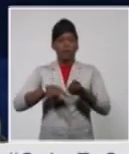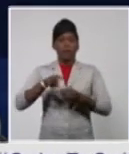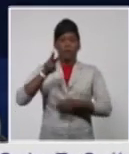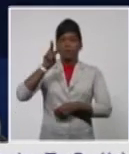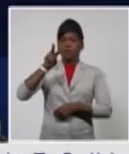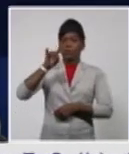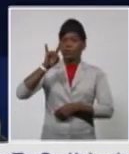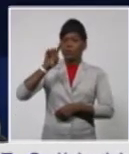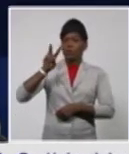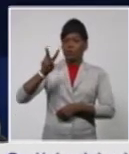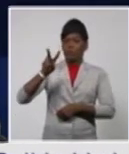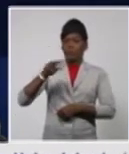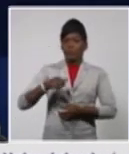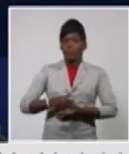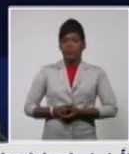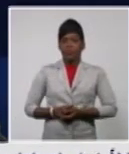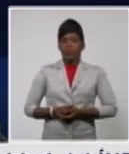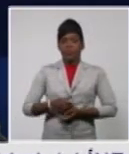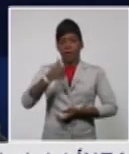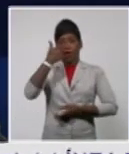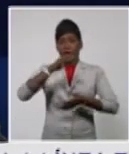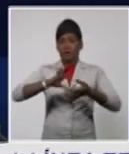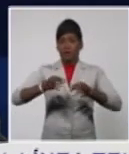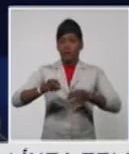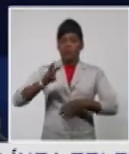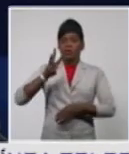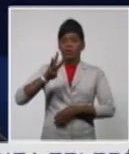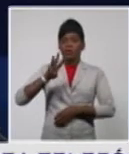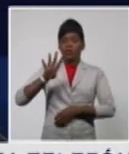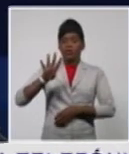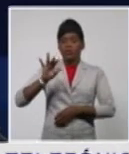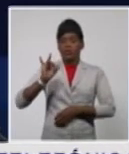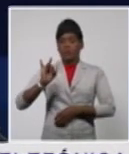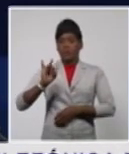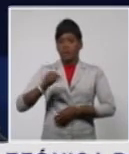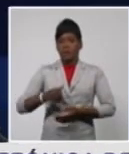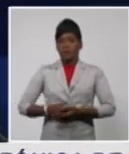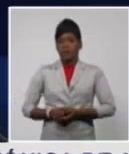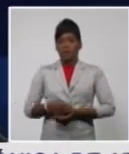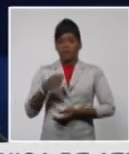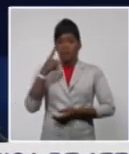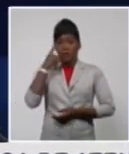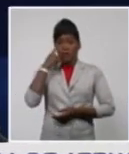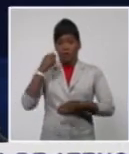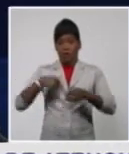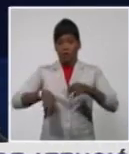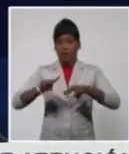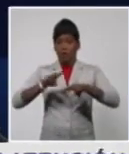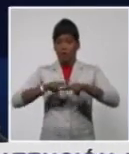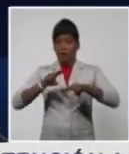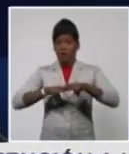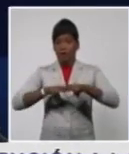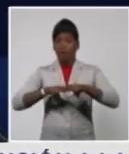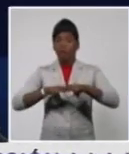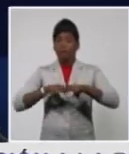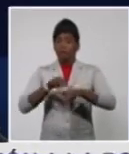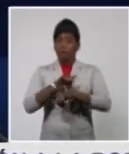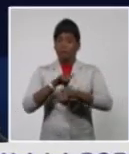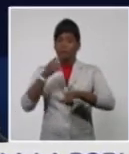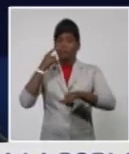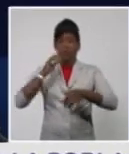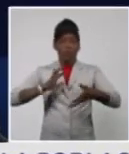4,822, Mayabeque 226, Matanzas 347, Villa